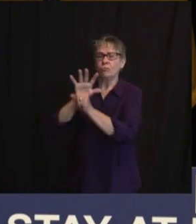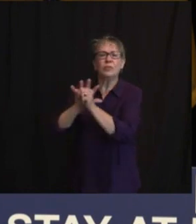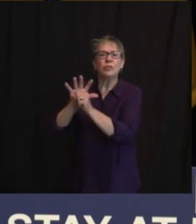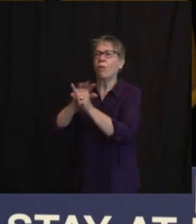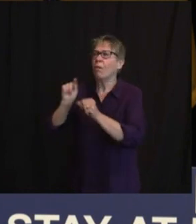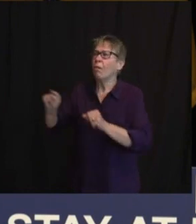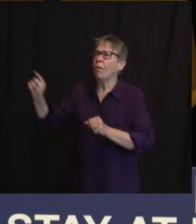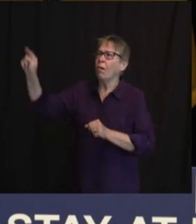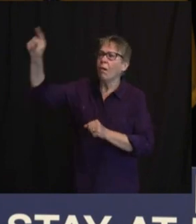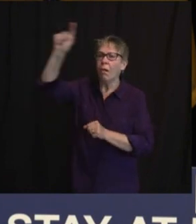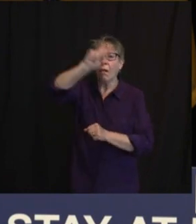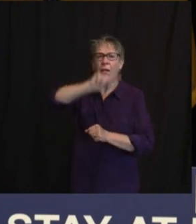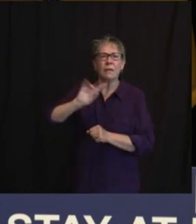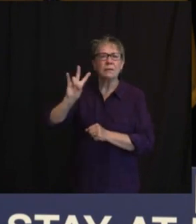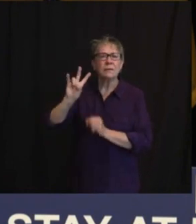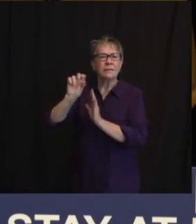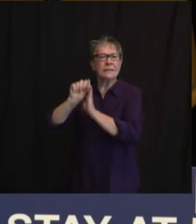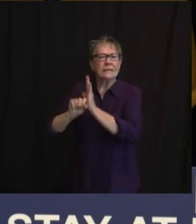equipment and testing.